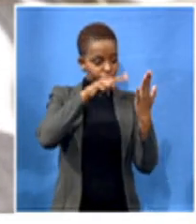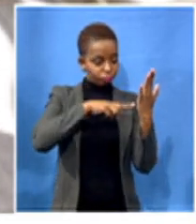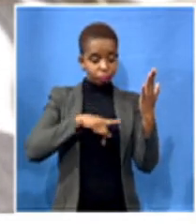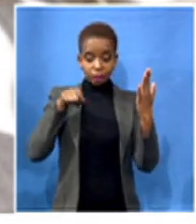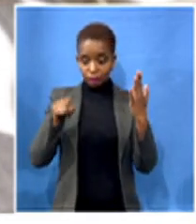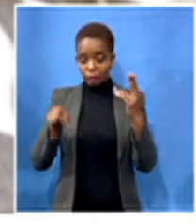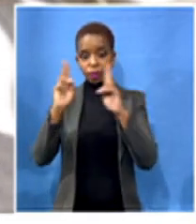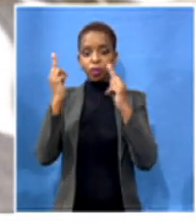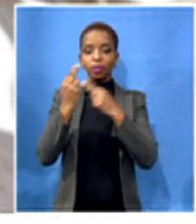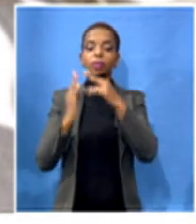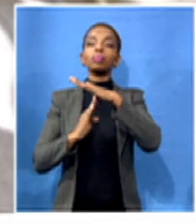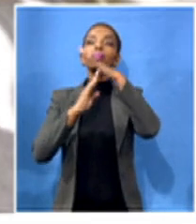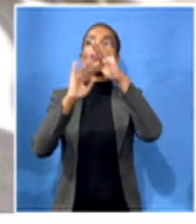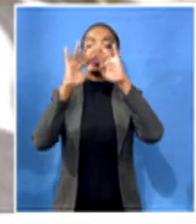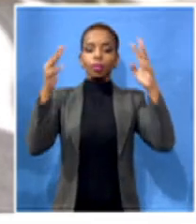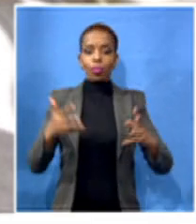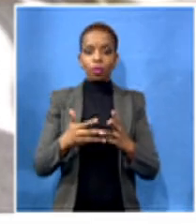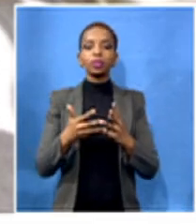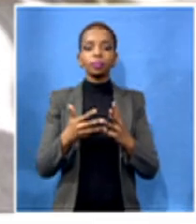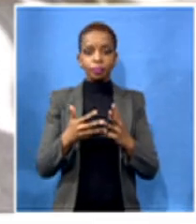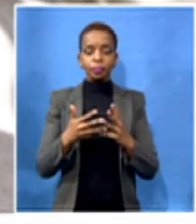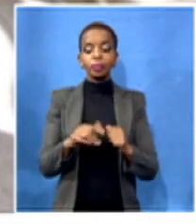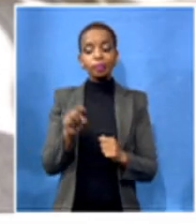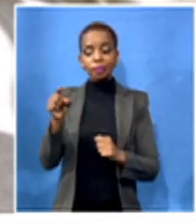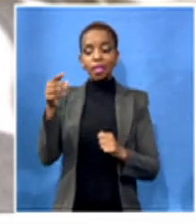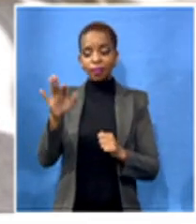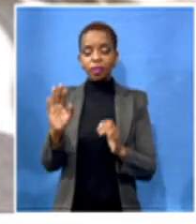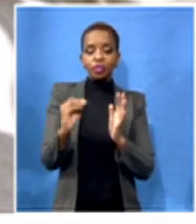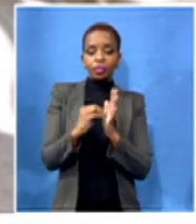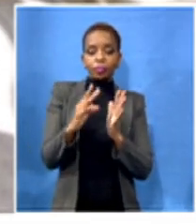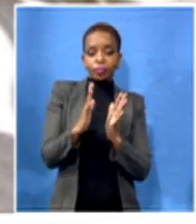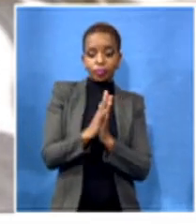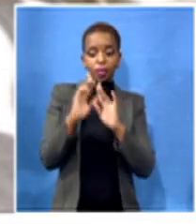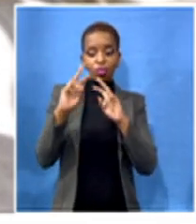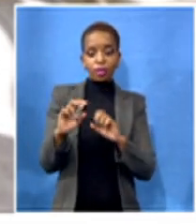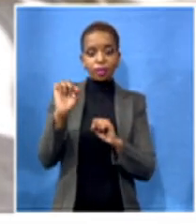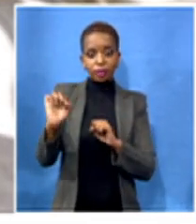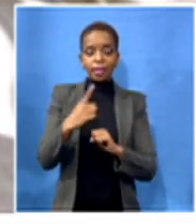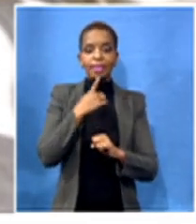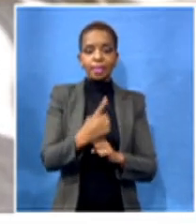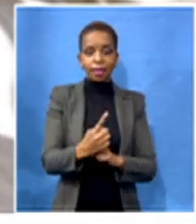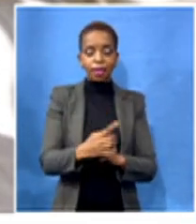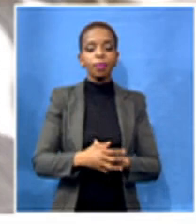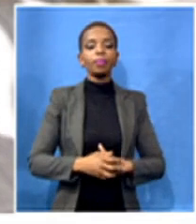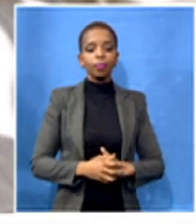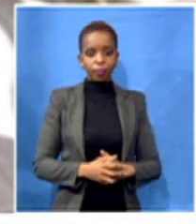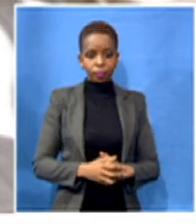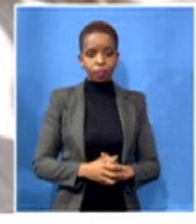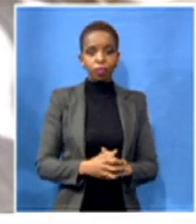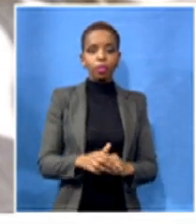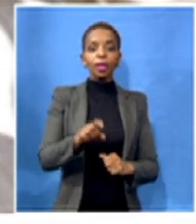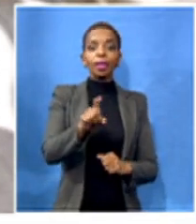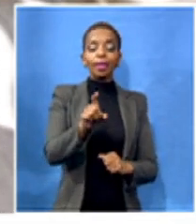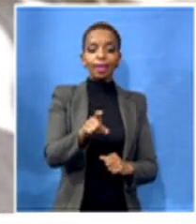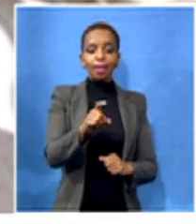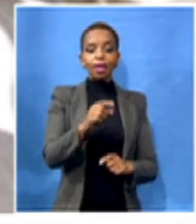they made the point that the disease progresses very rapidly in a smoker than in a